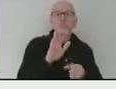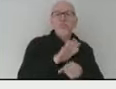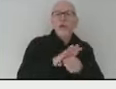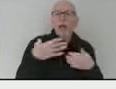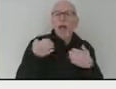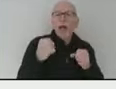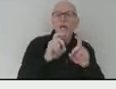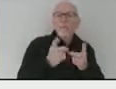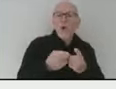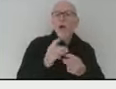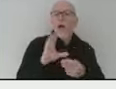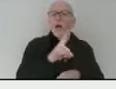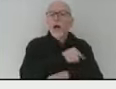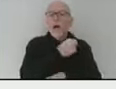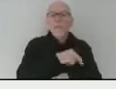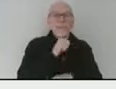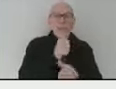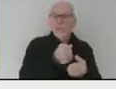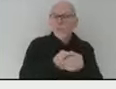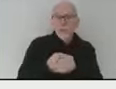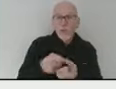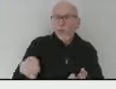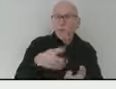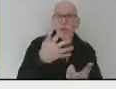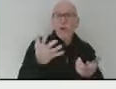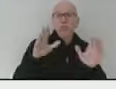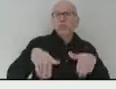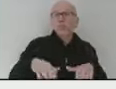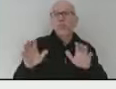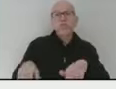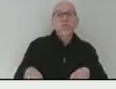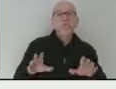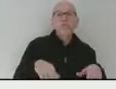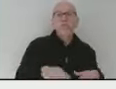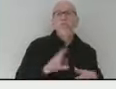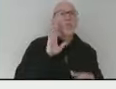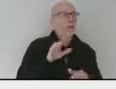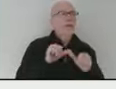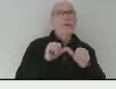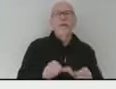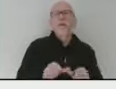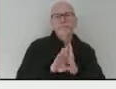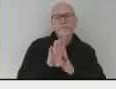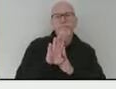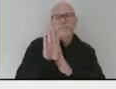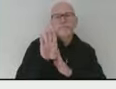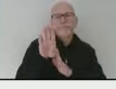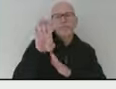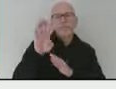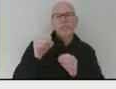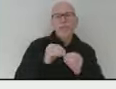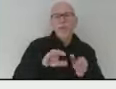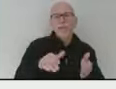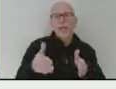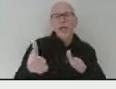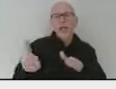hospital systems to support them and enforce these measures, we are going to continue to see our cases and our deaths